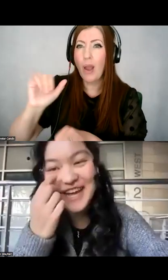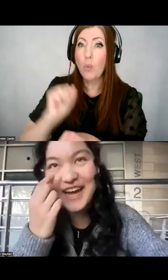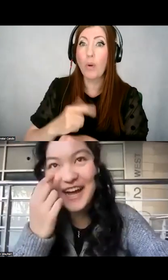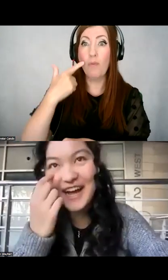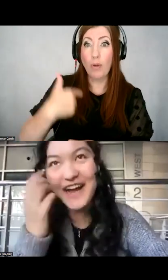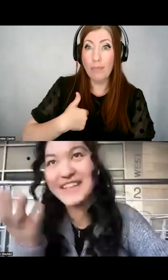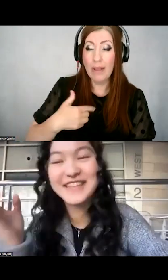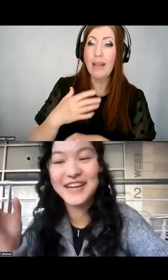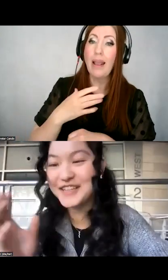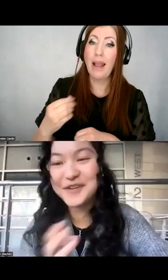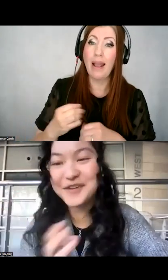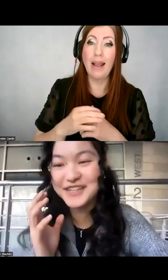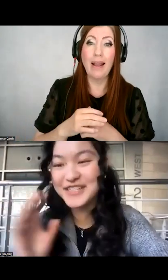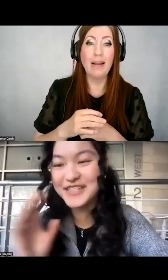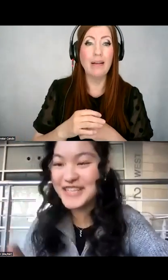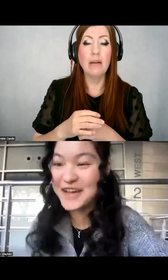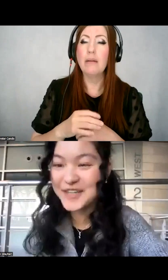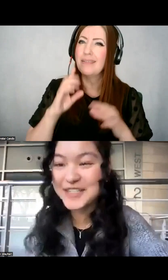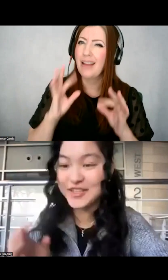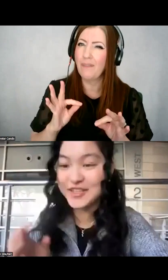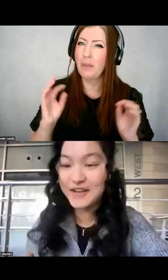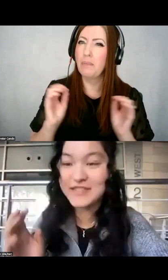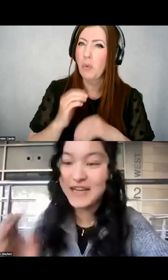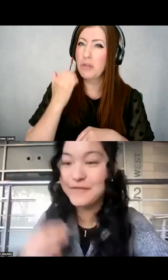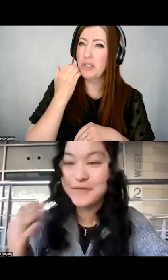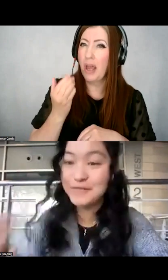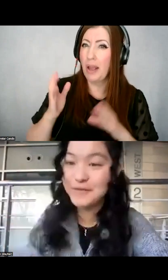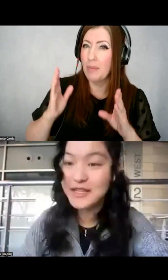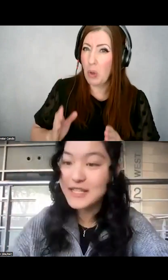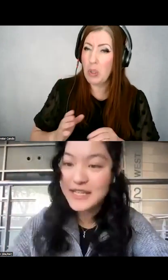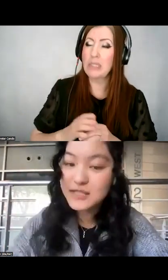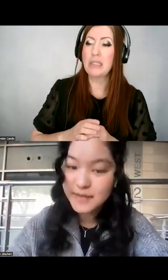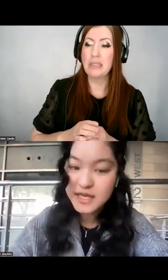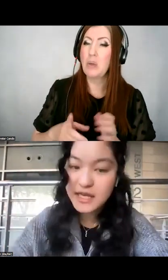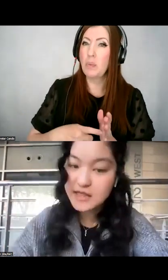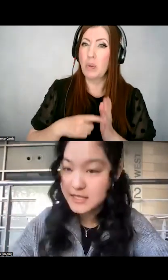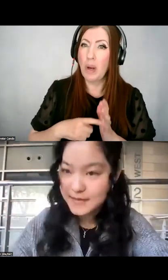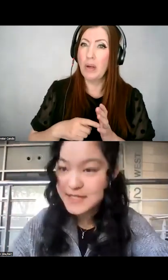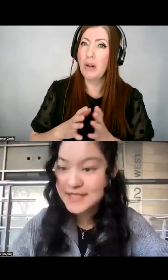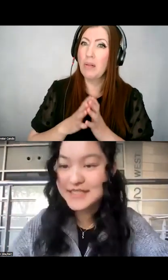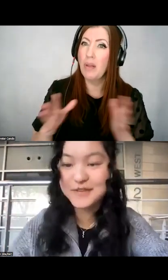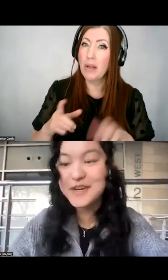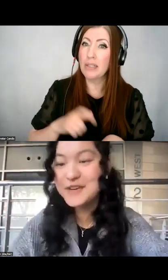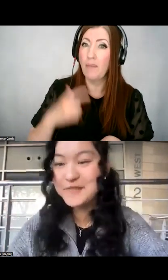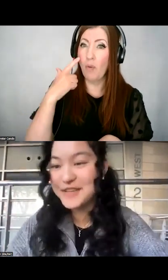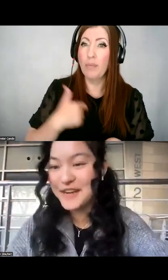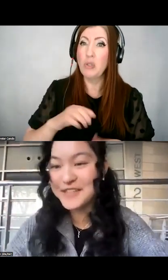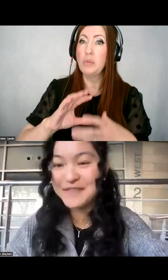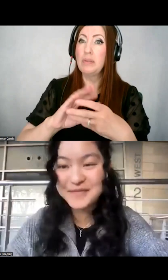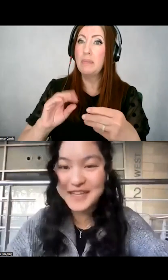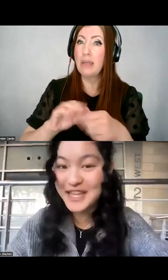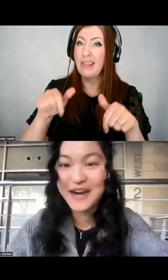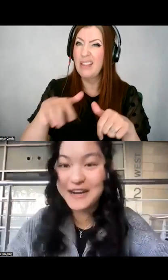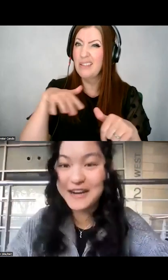like definitely more of a shy person. I think it took a lot of time for me to be willing to like speak in these spaces. So I'm really grateful